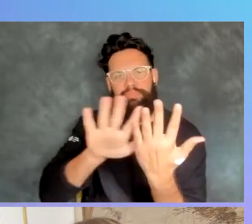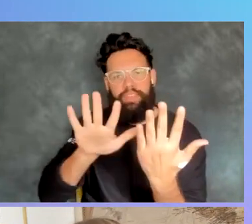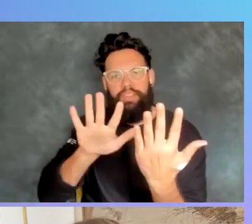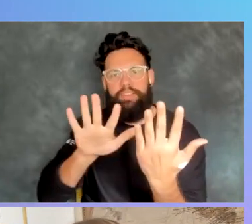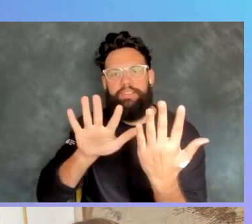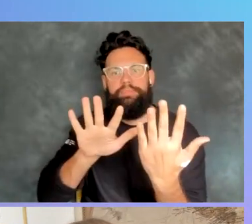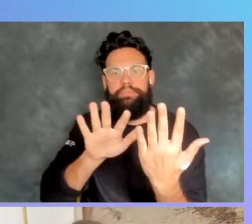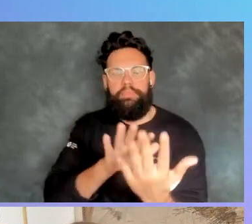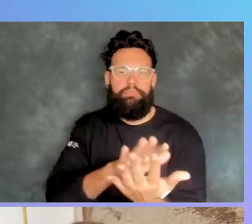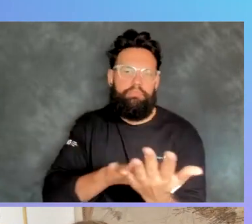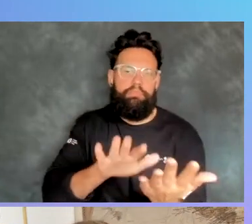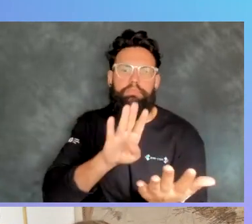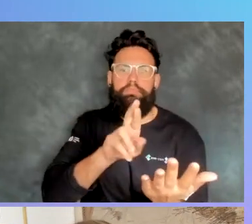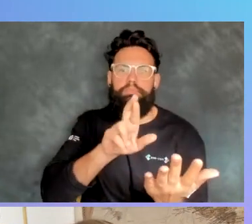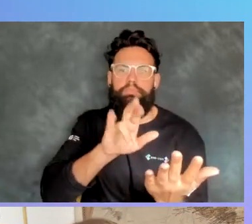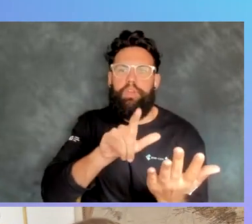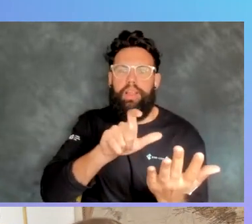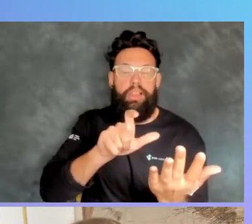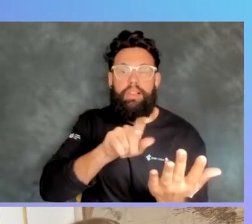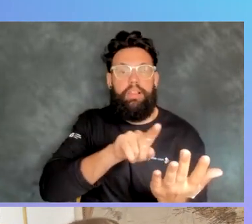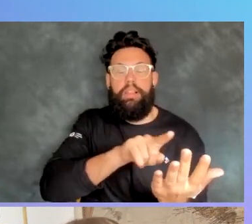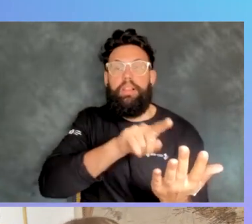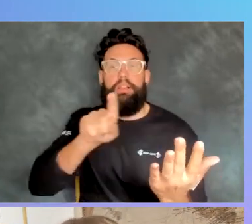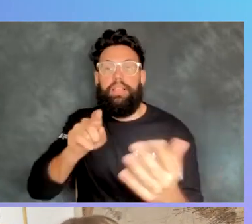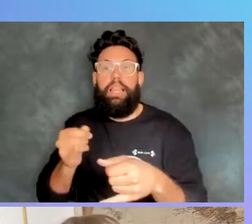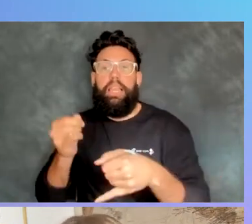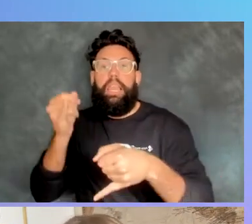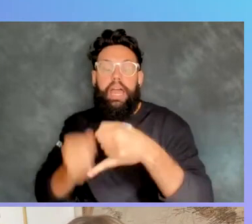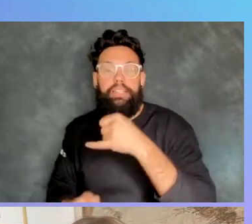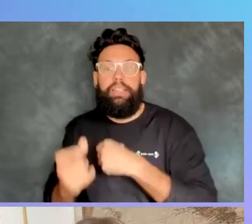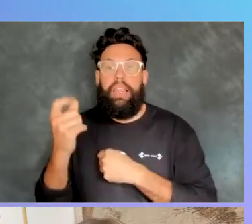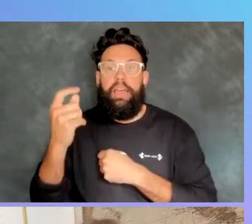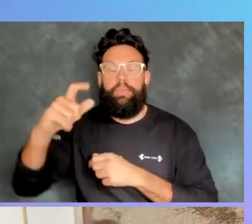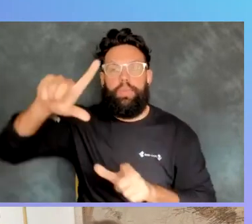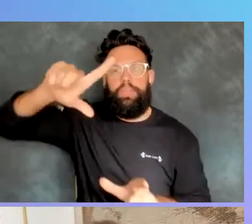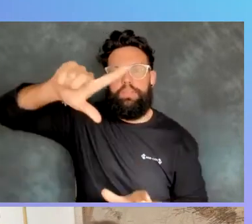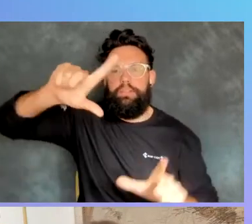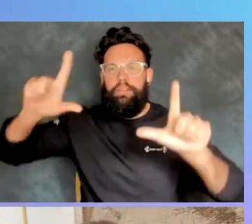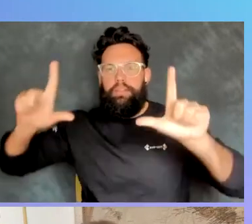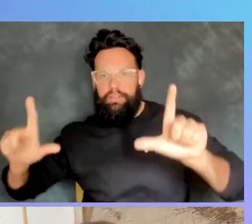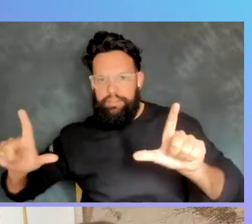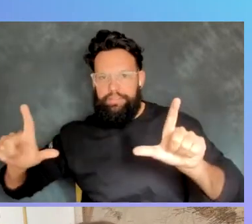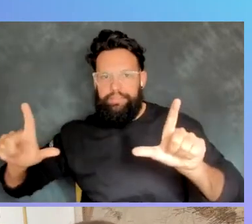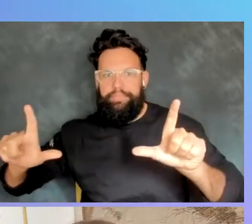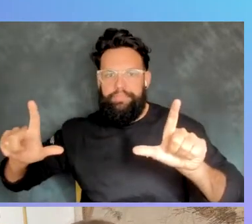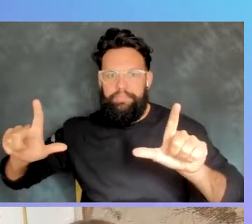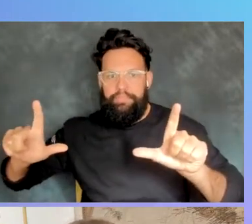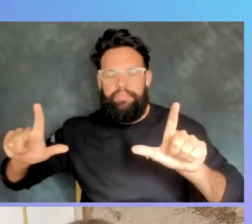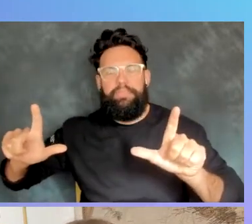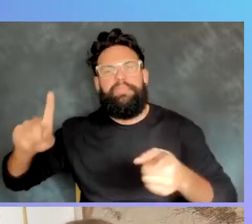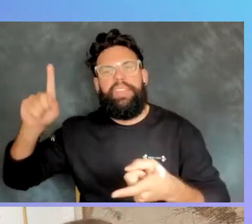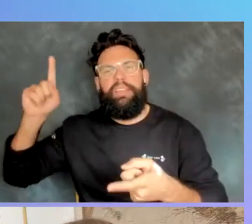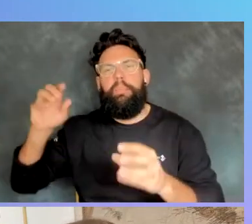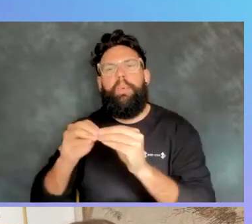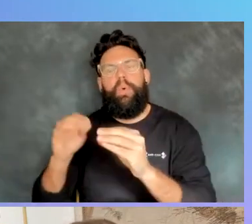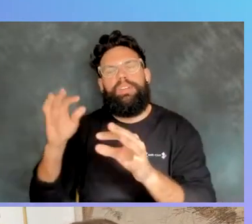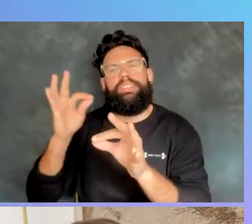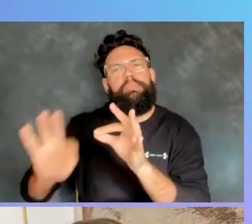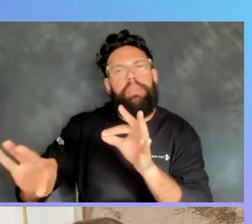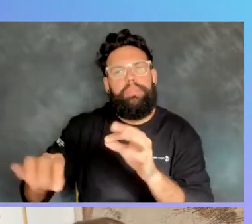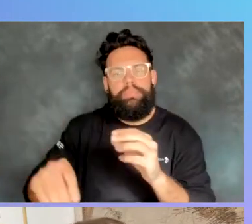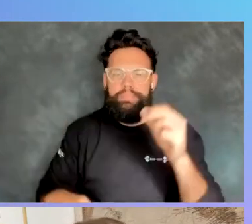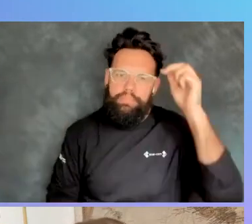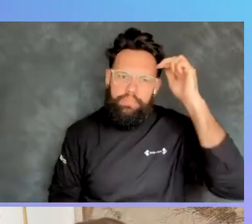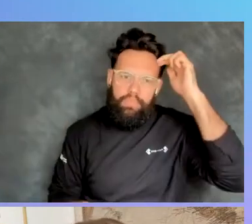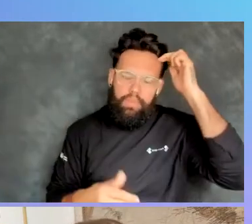horizontal layout to eliminate the key and tactile clutter. So I'm going to show you a following